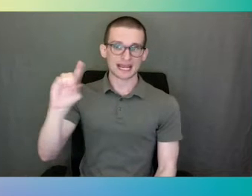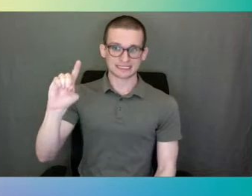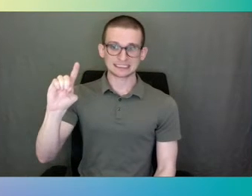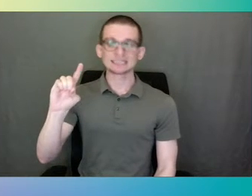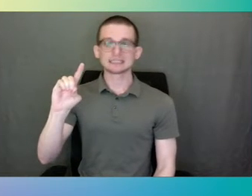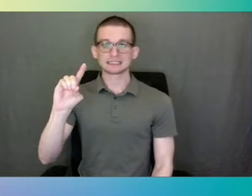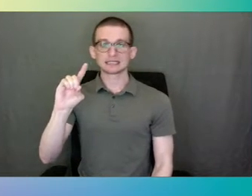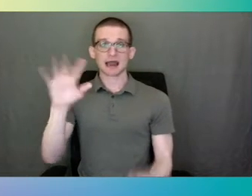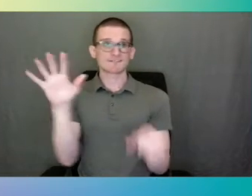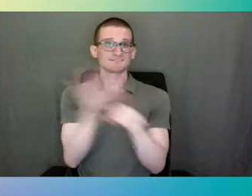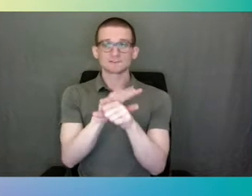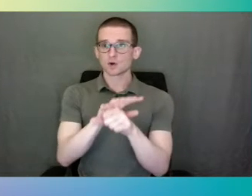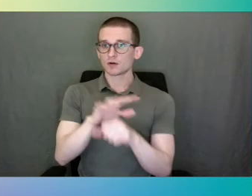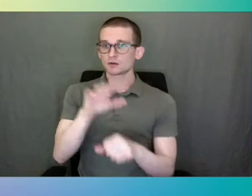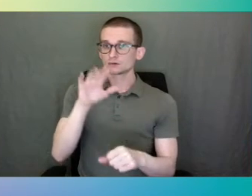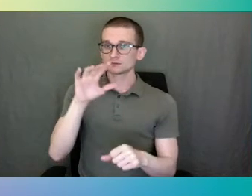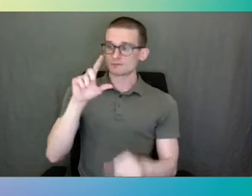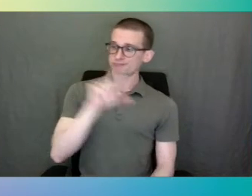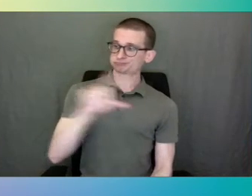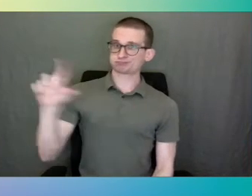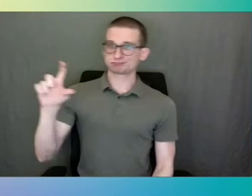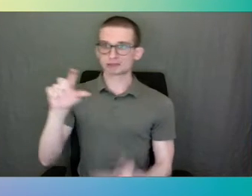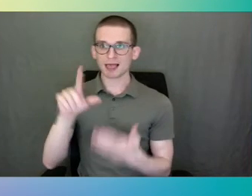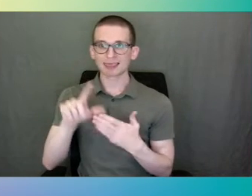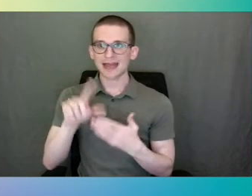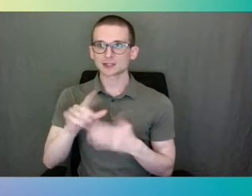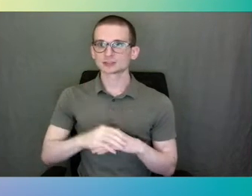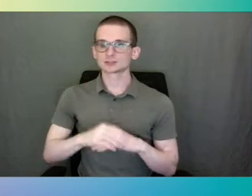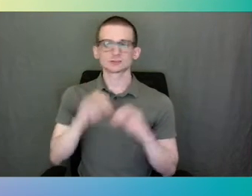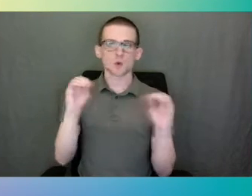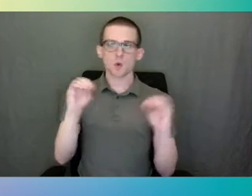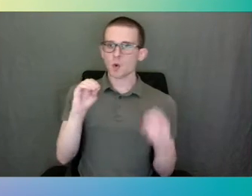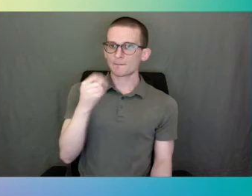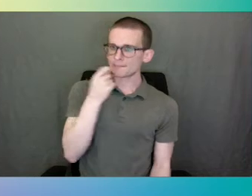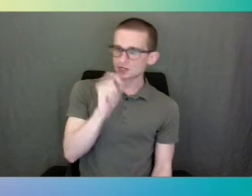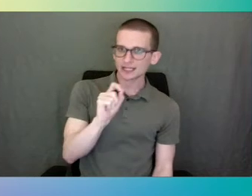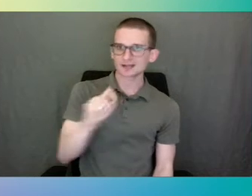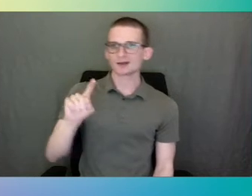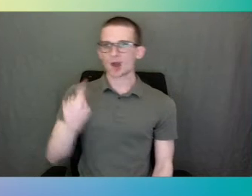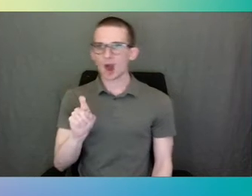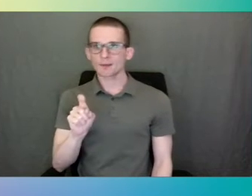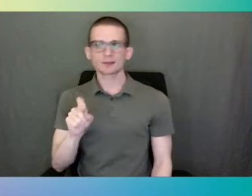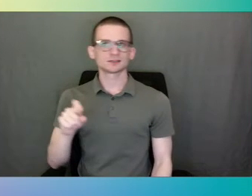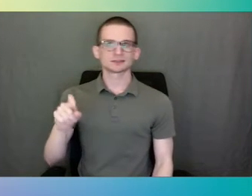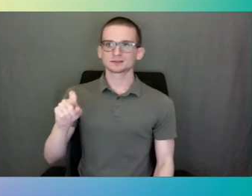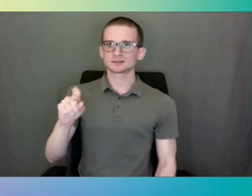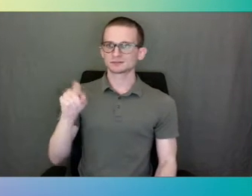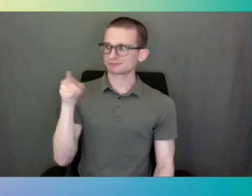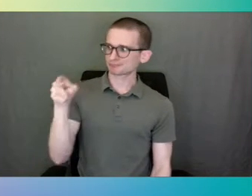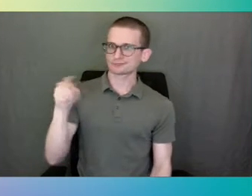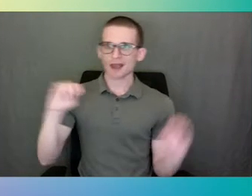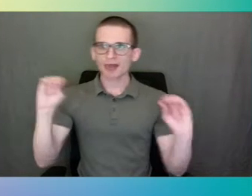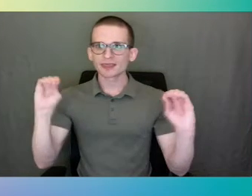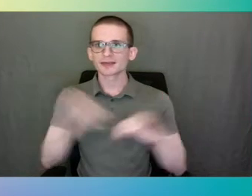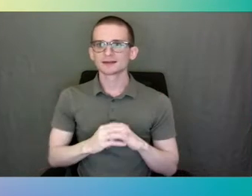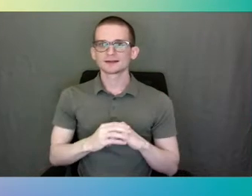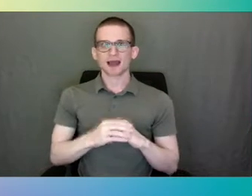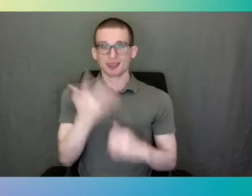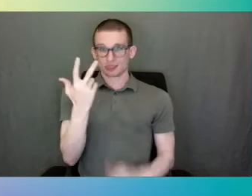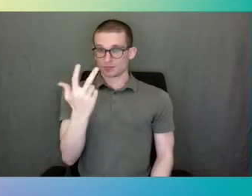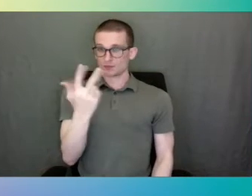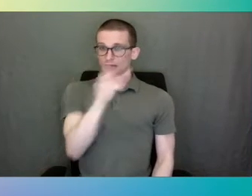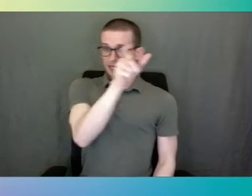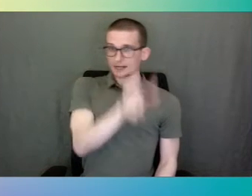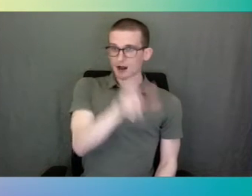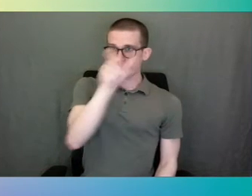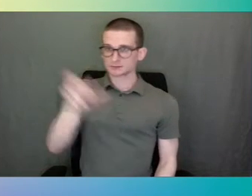letters with no periods, commas, or any other type of punctuation. And as you can see, it's 3 columns there. You can see it if you want to, page by